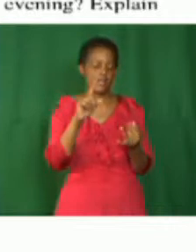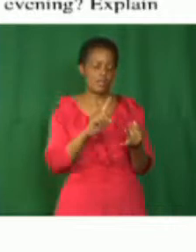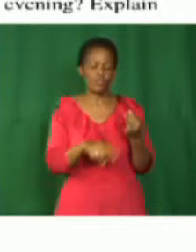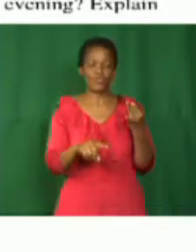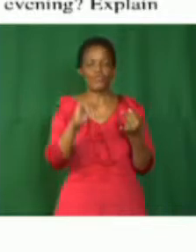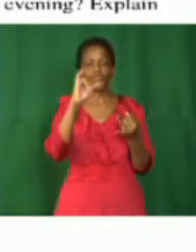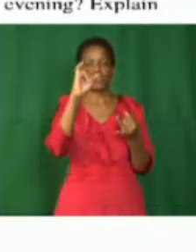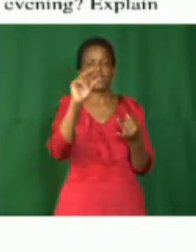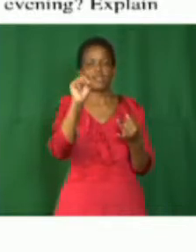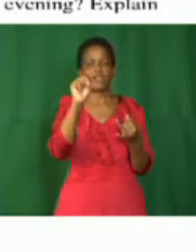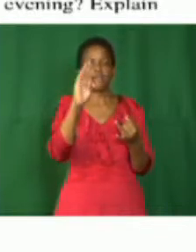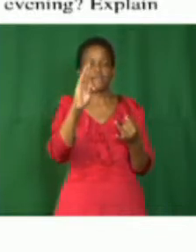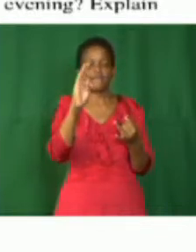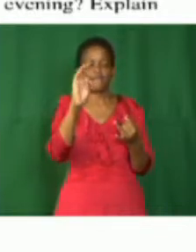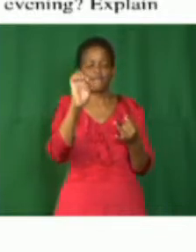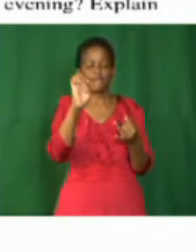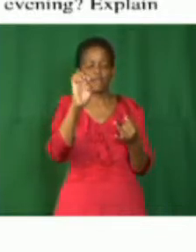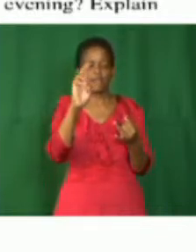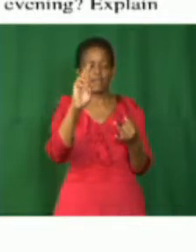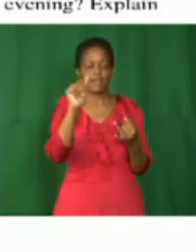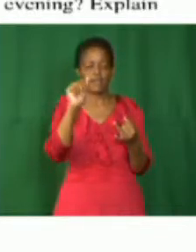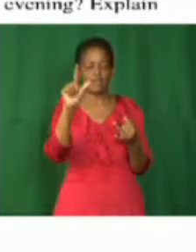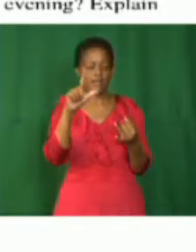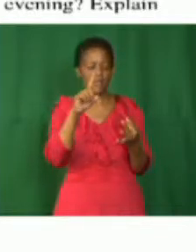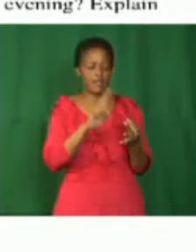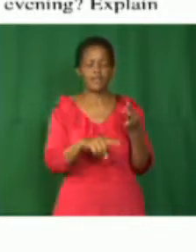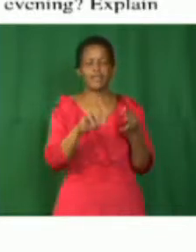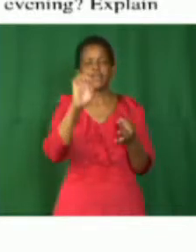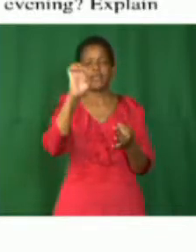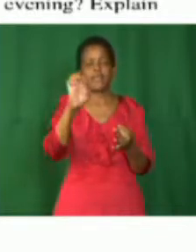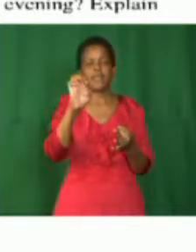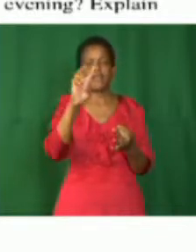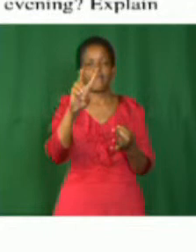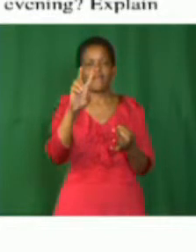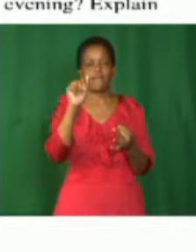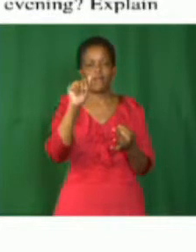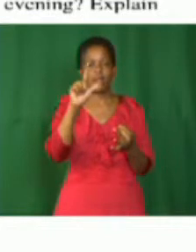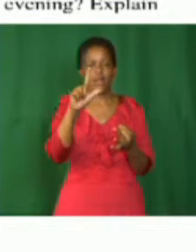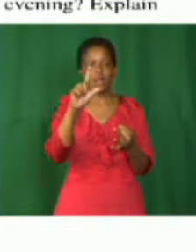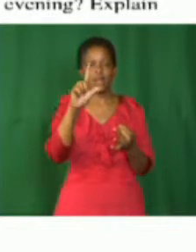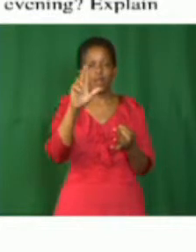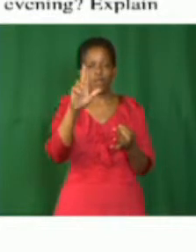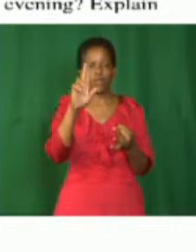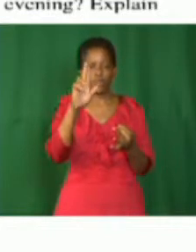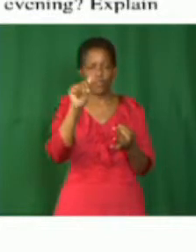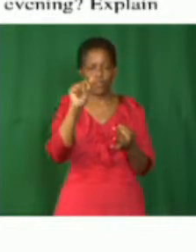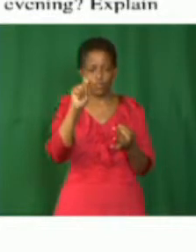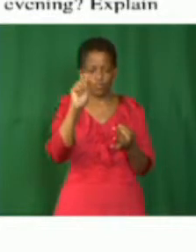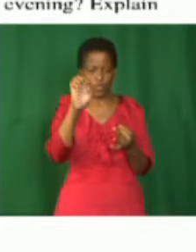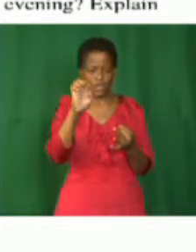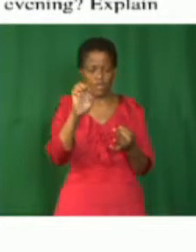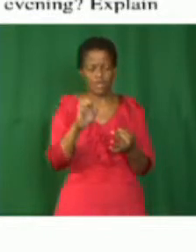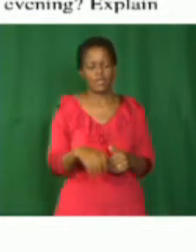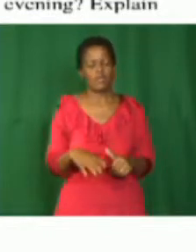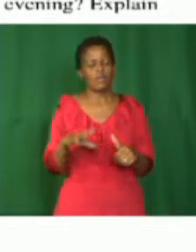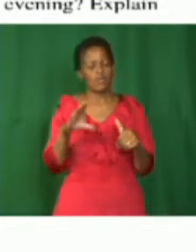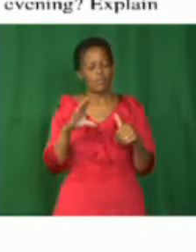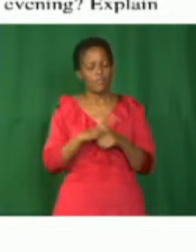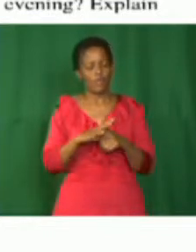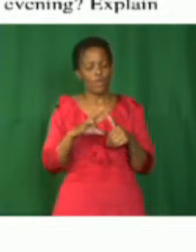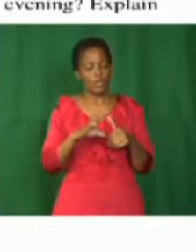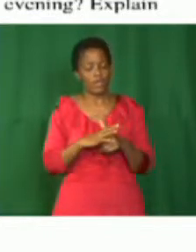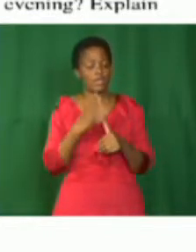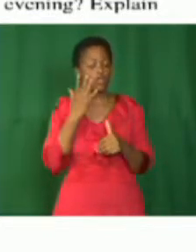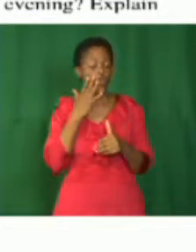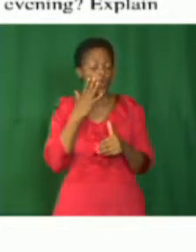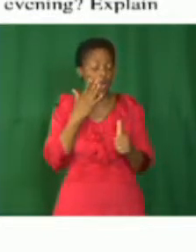the last one, there is evaluative questions. So make sure that as you answer these questions in a